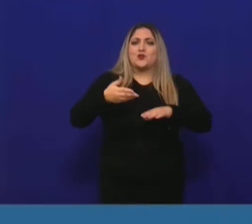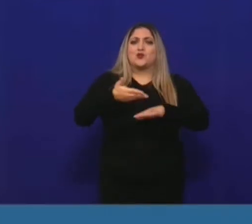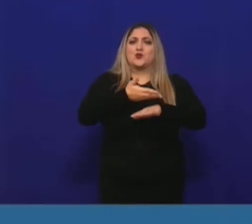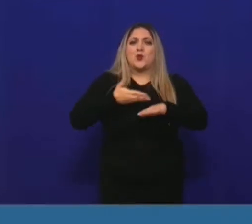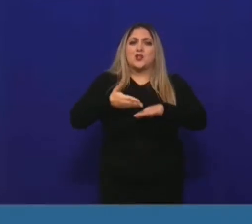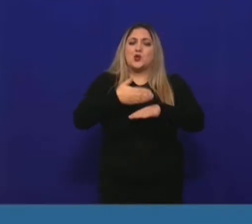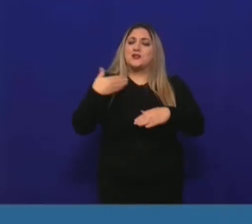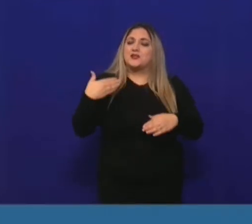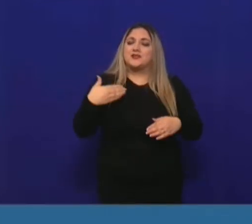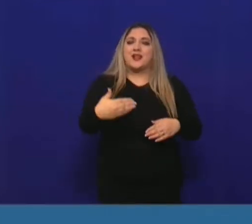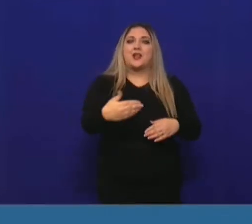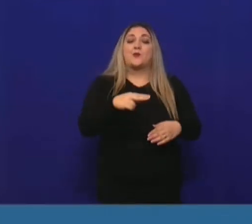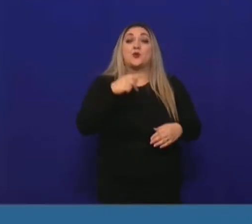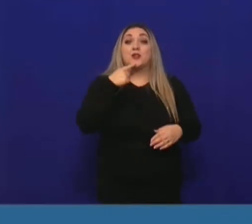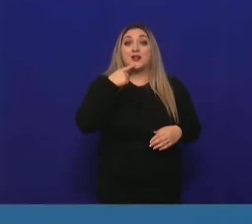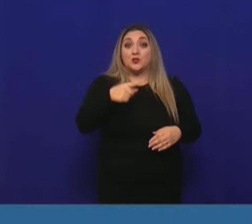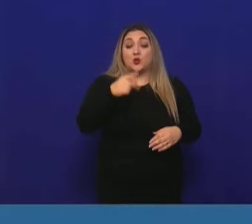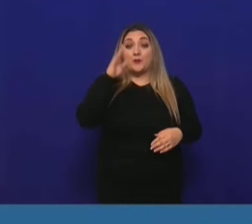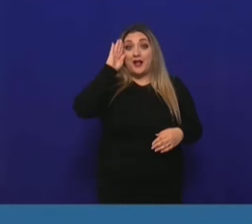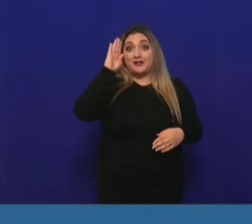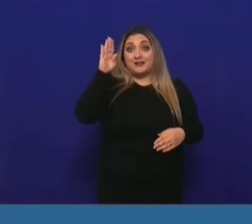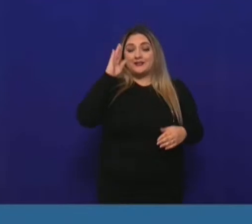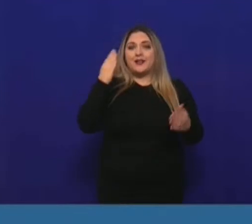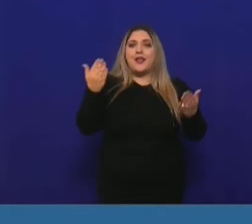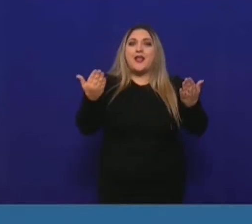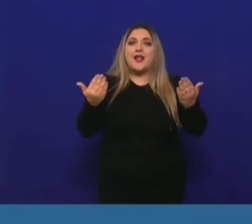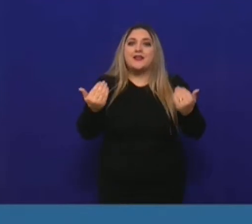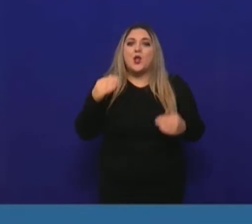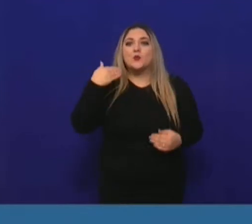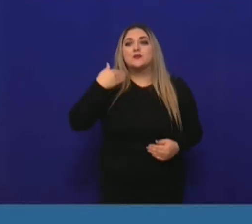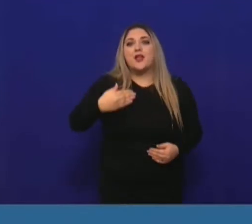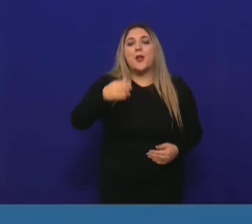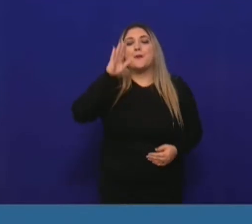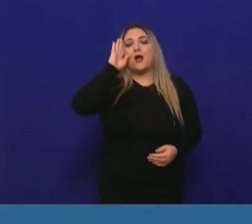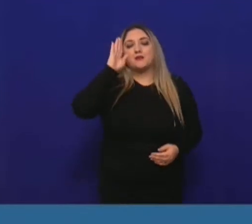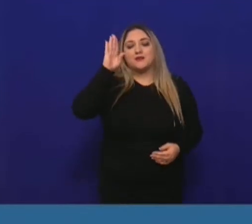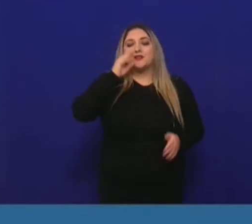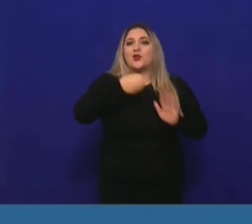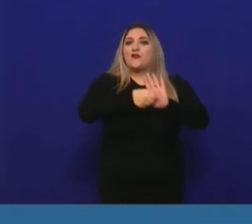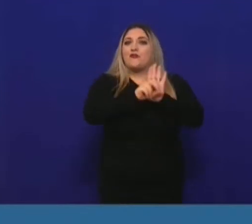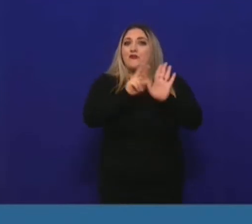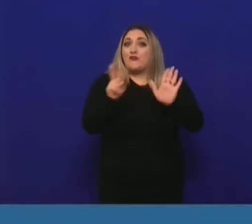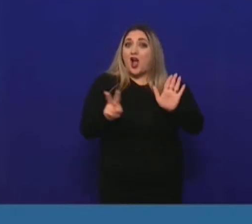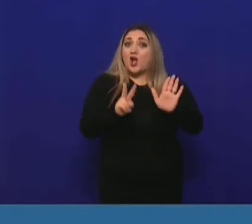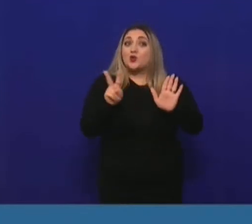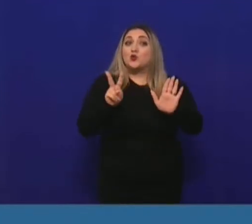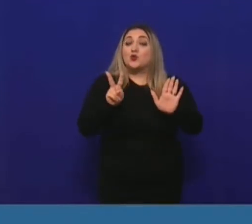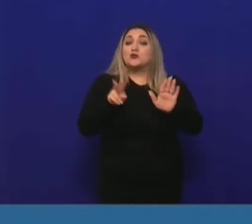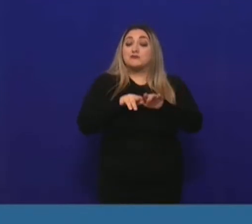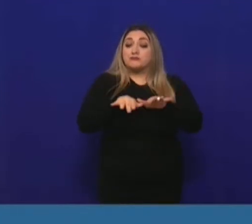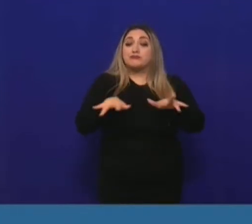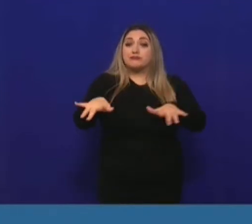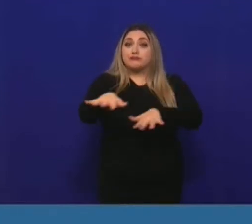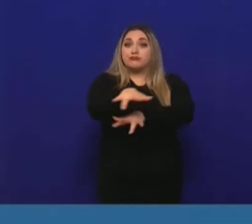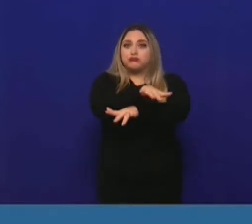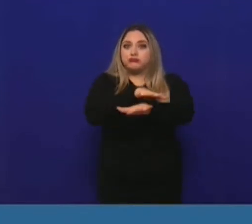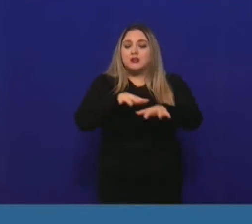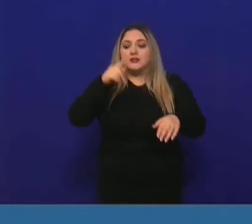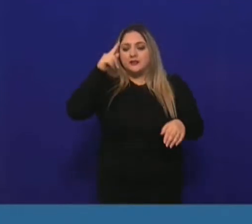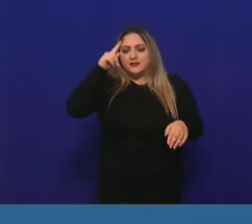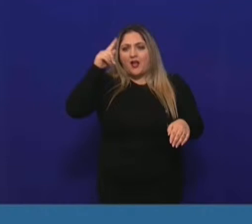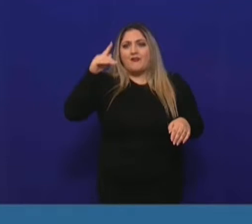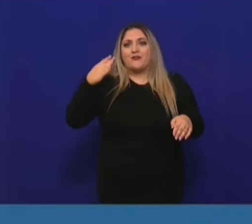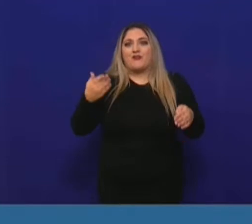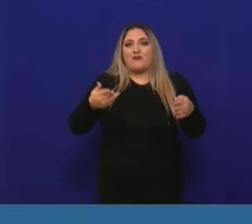jkollna u nappellalkom. Ejja u noqogħdu attenti. Dan huwa virus li għadu qiegħed idur magħna, allura nafu kif aħna